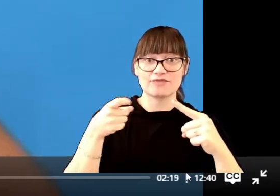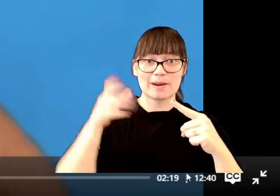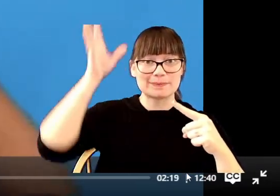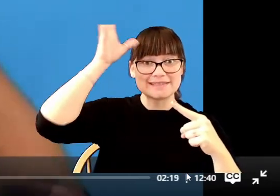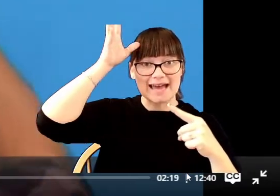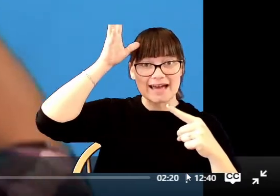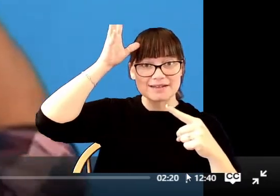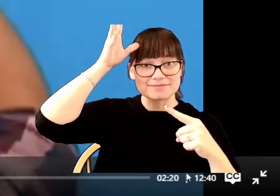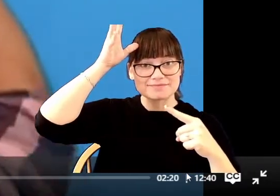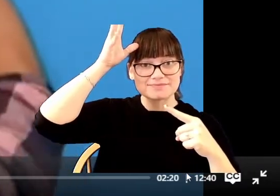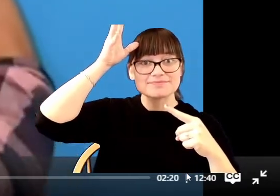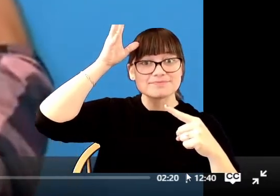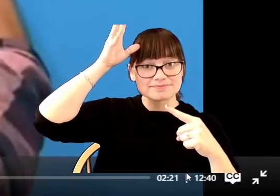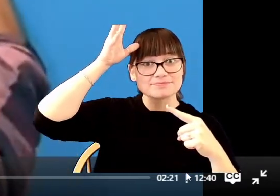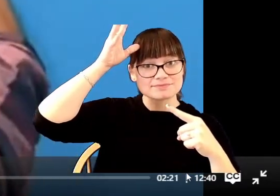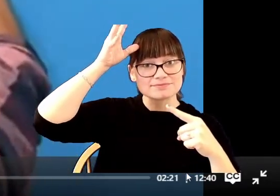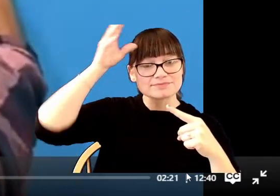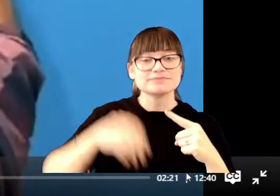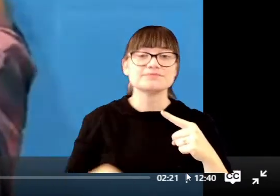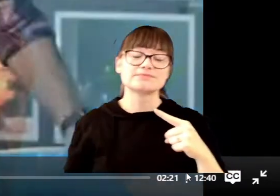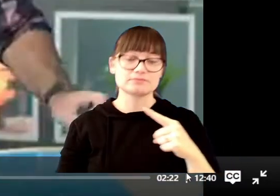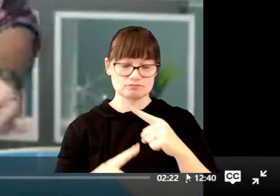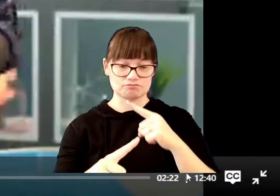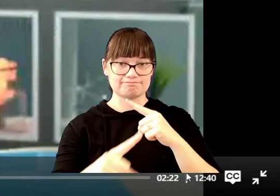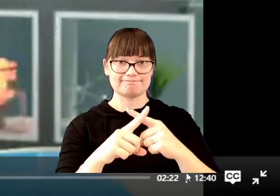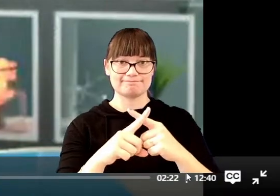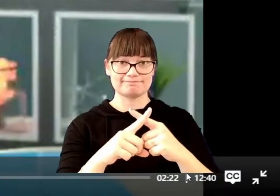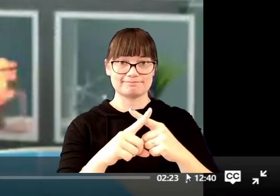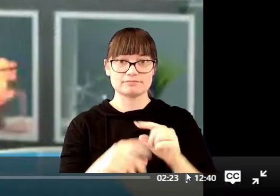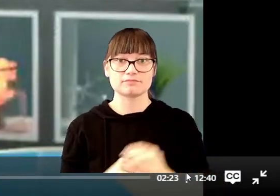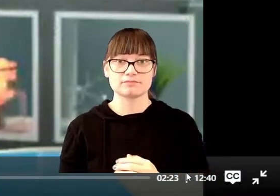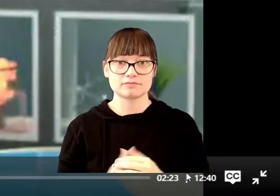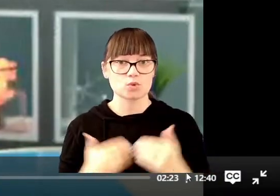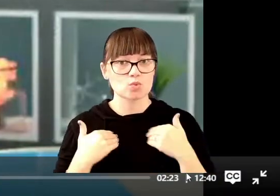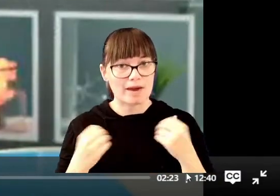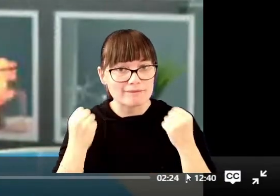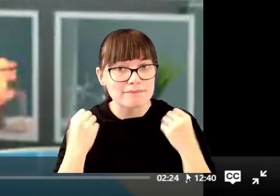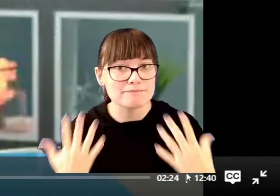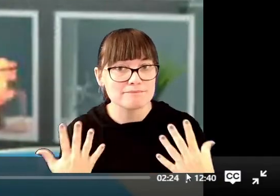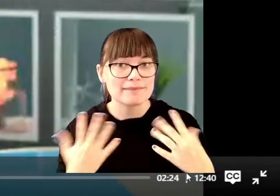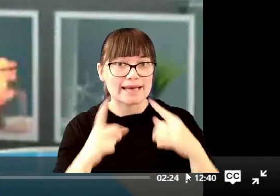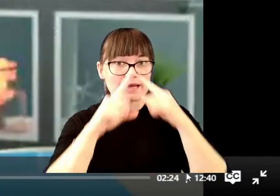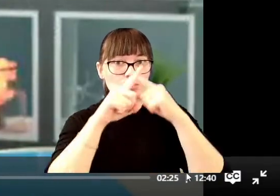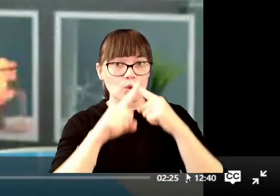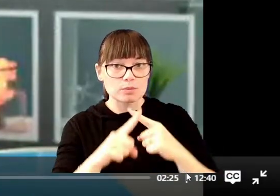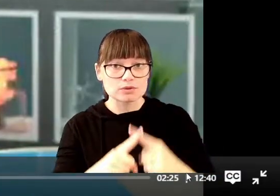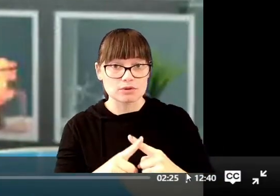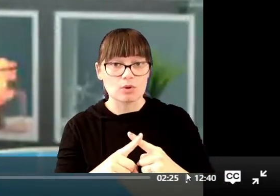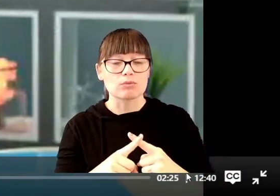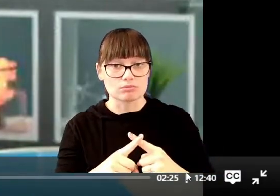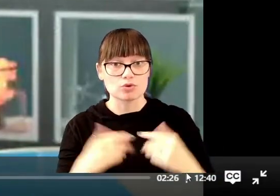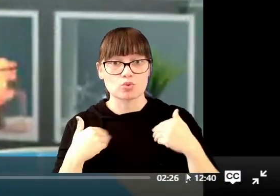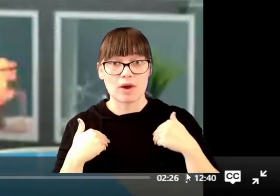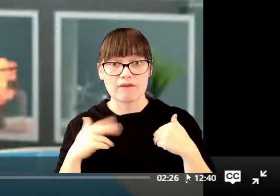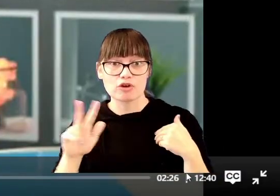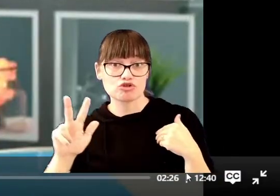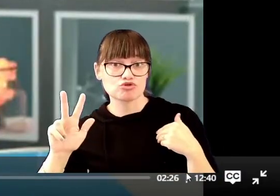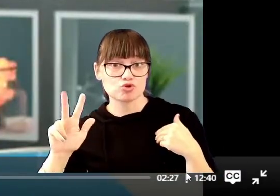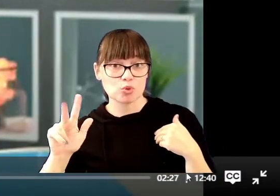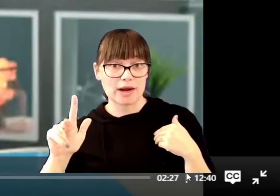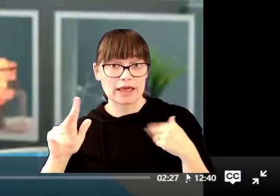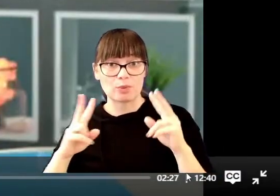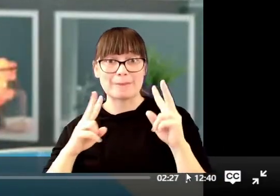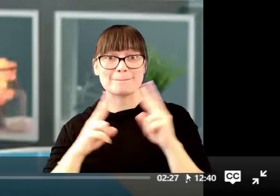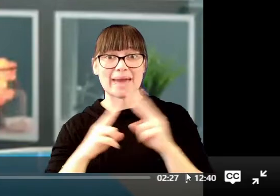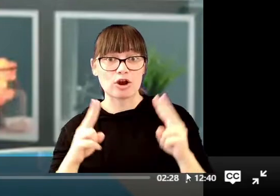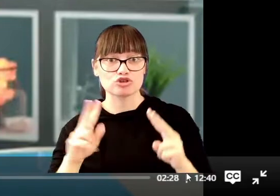here is from dad. Okay? So you have lots of chromosomes that you inherited. You inherited 23 pair, 23 came from mom,